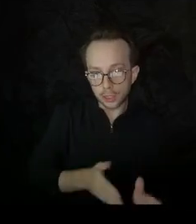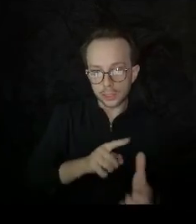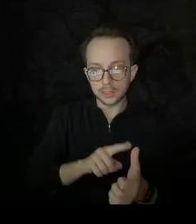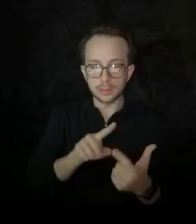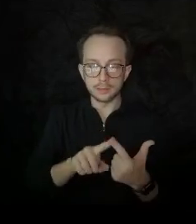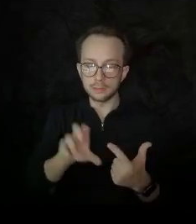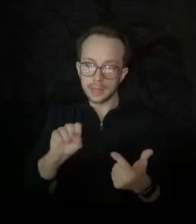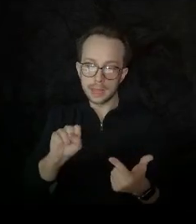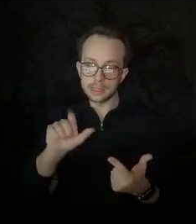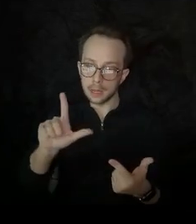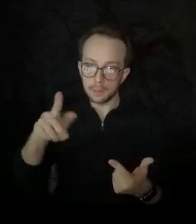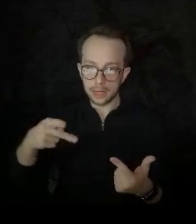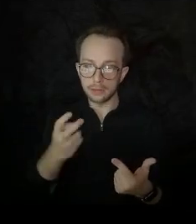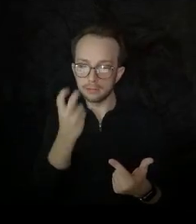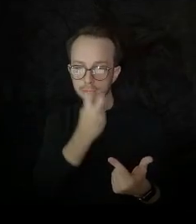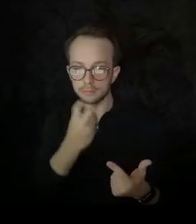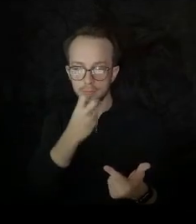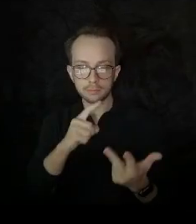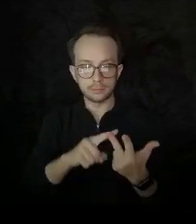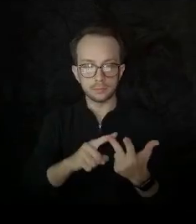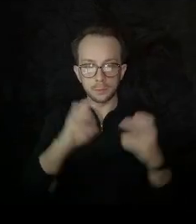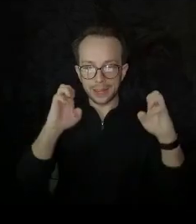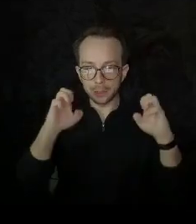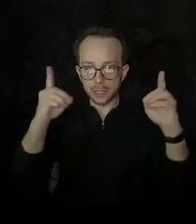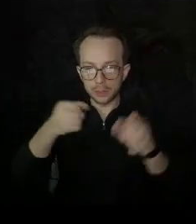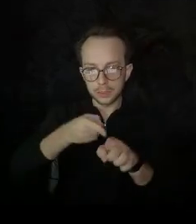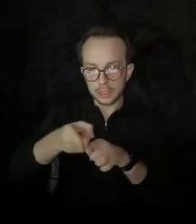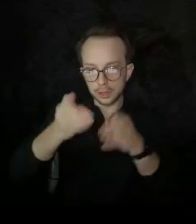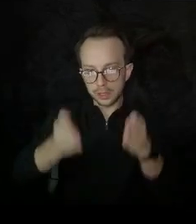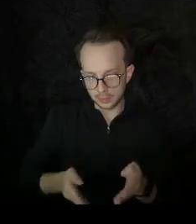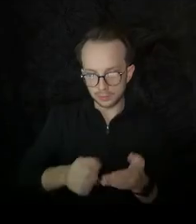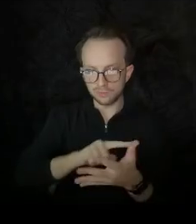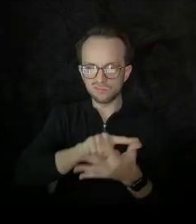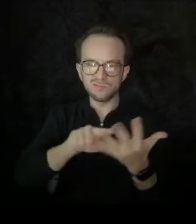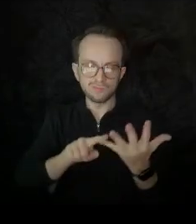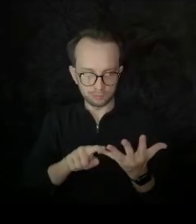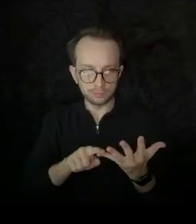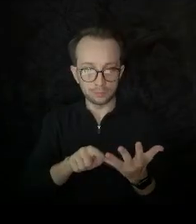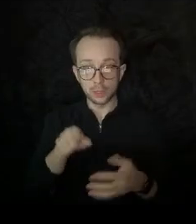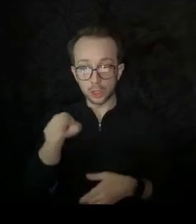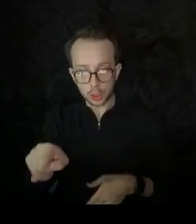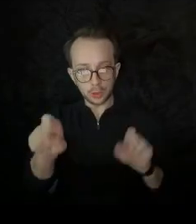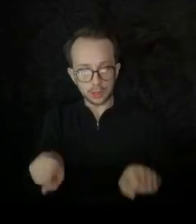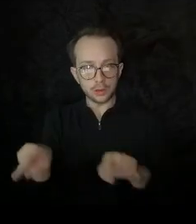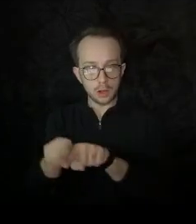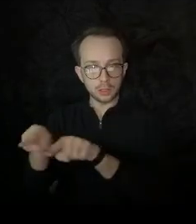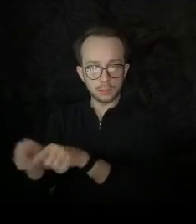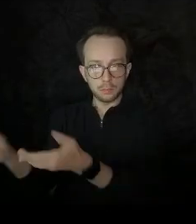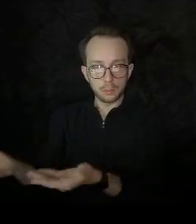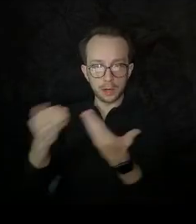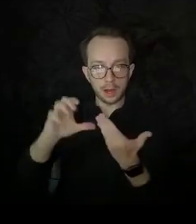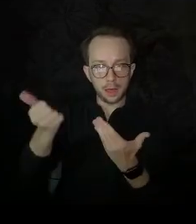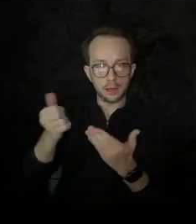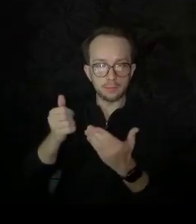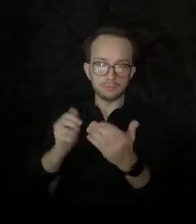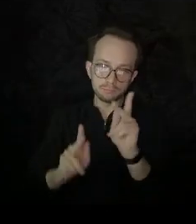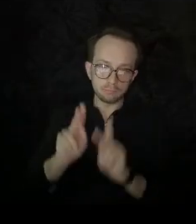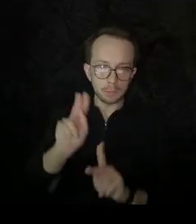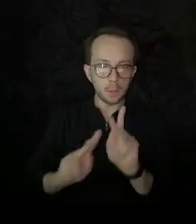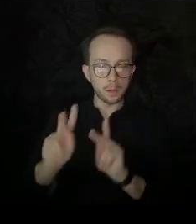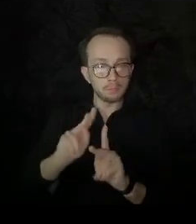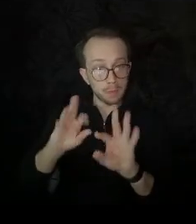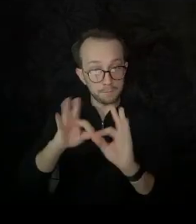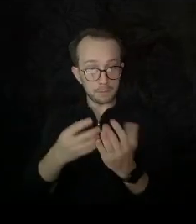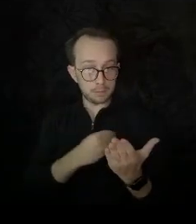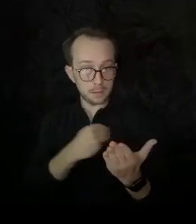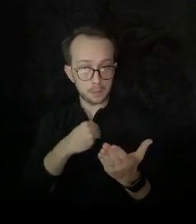pathologists, or educational specialists. You can also bring other people to the meeting, like family members, who can give